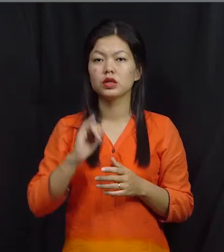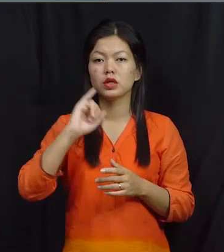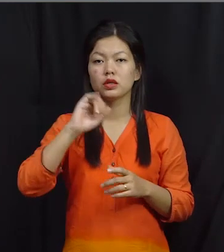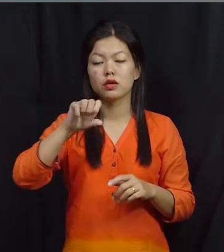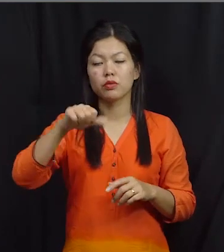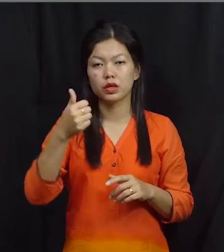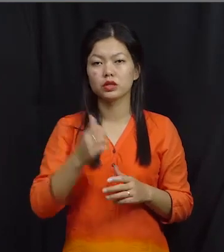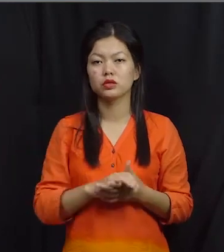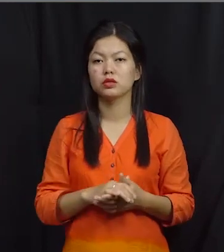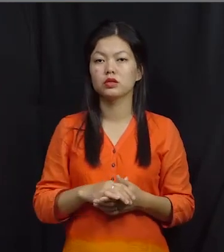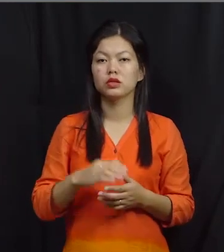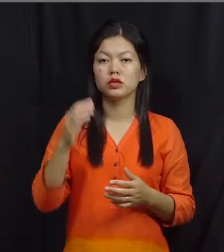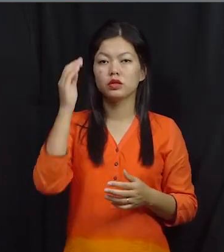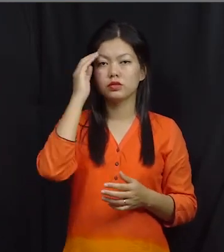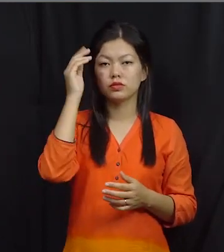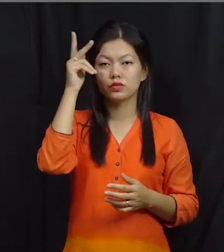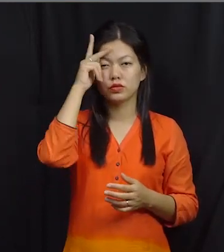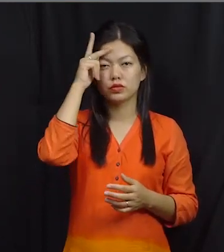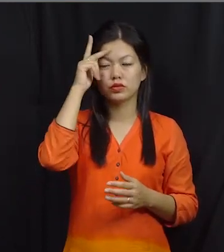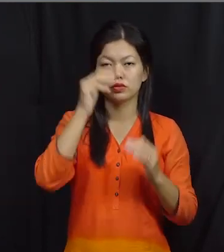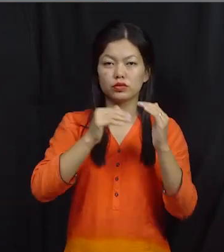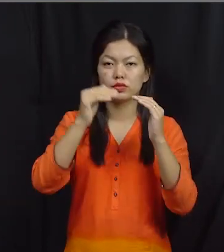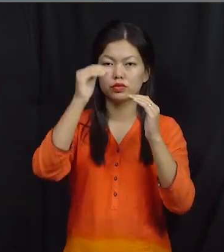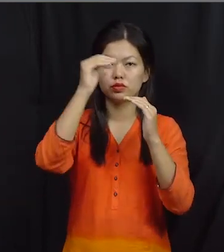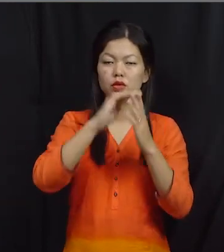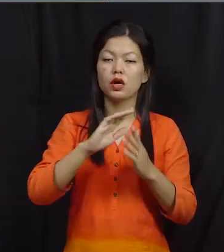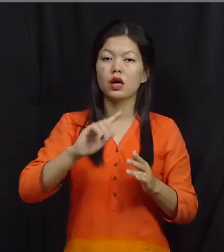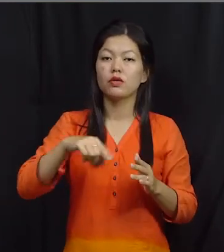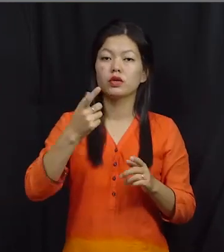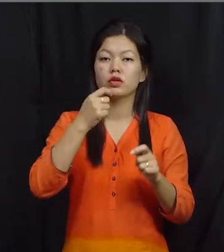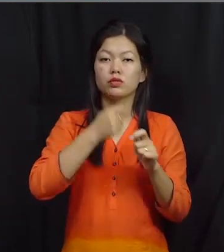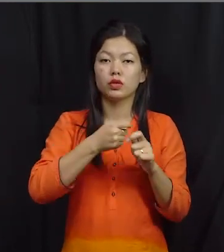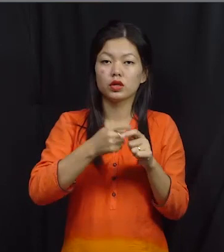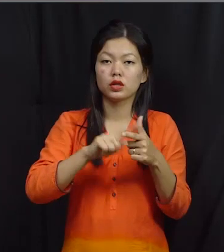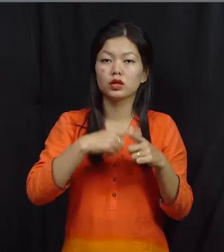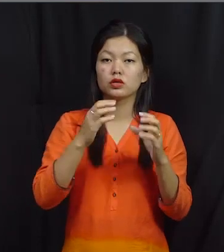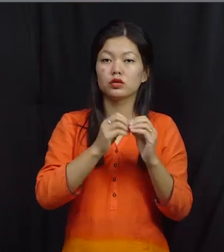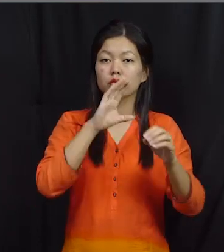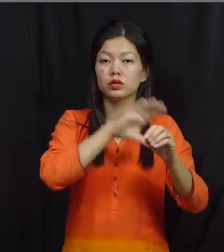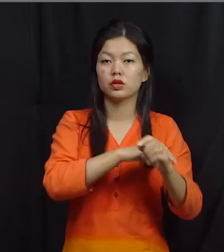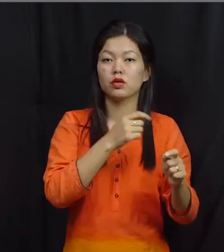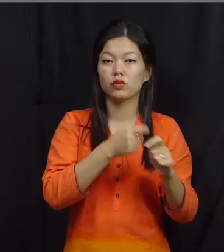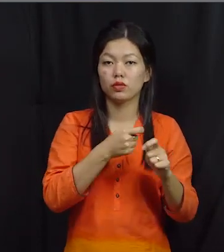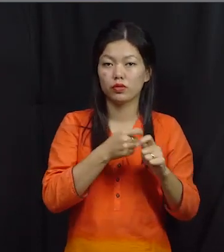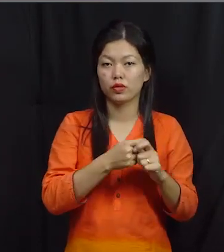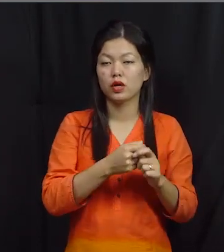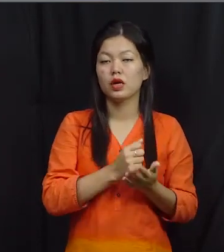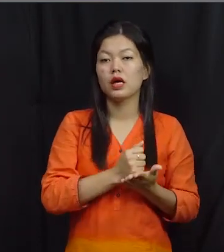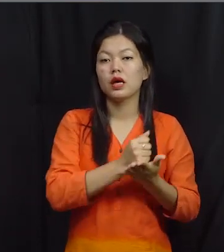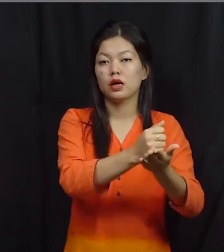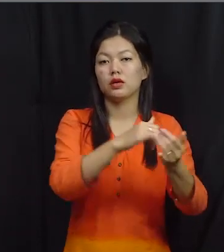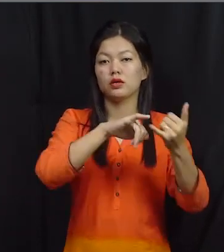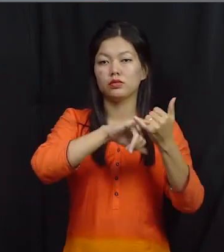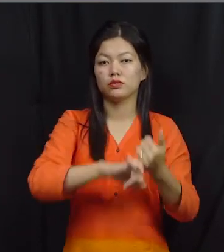the society as well as earning for ourselves, isn't it? So that is why the social aim of education is also